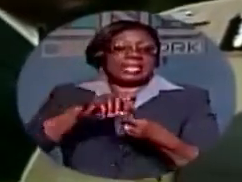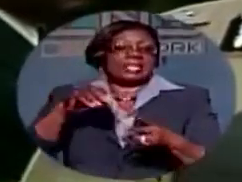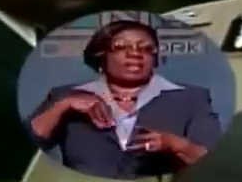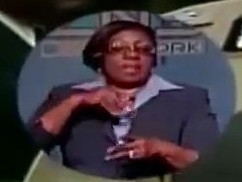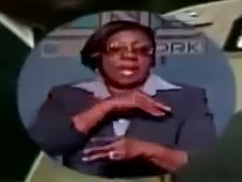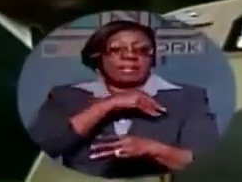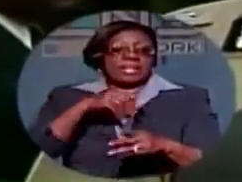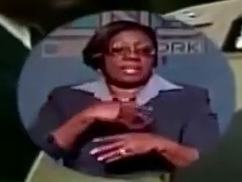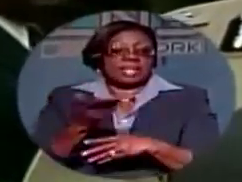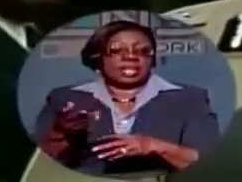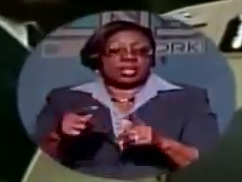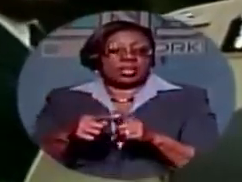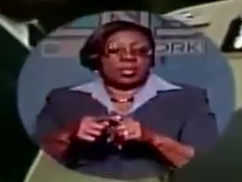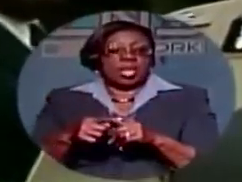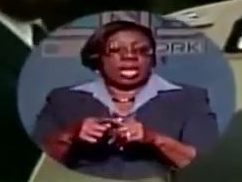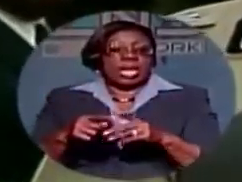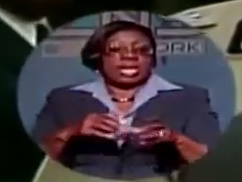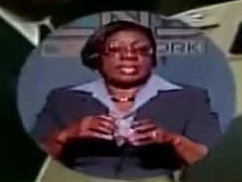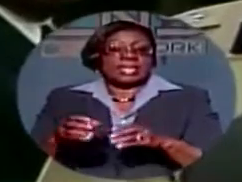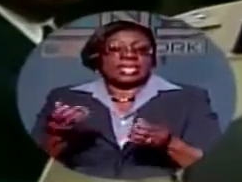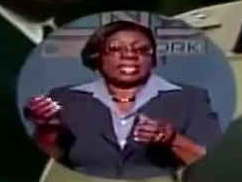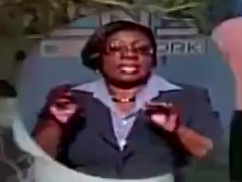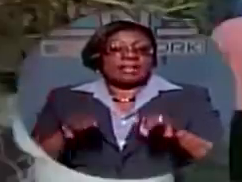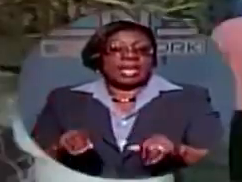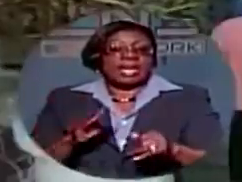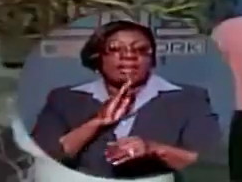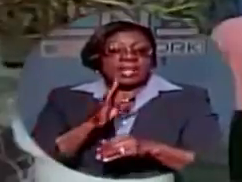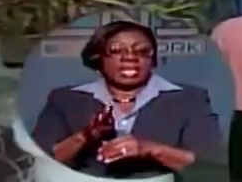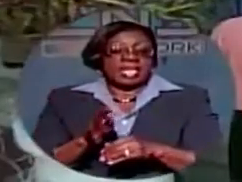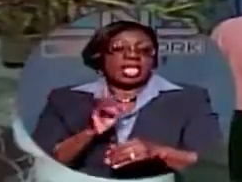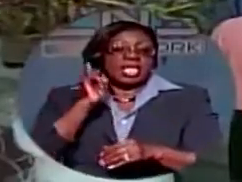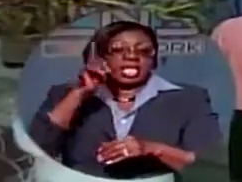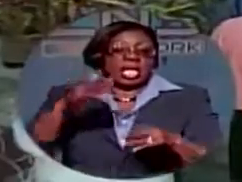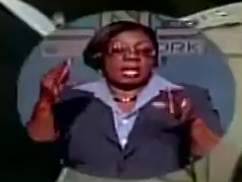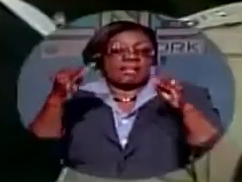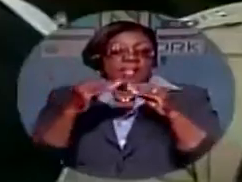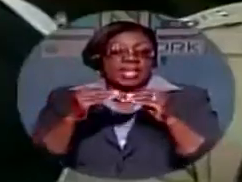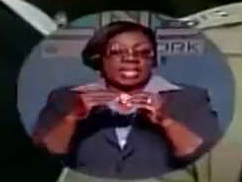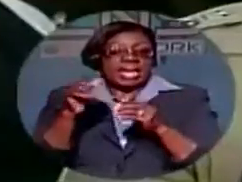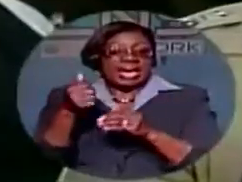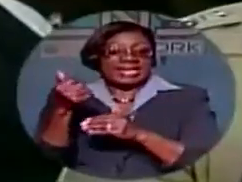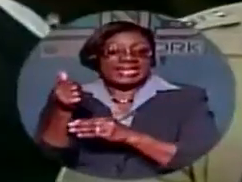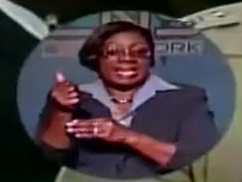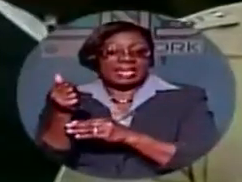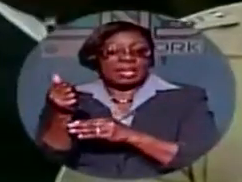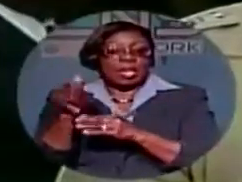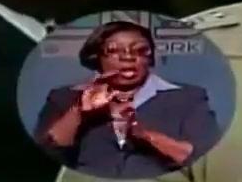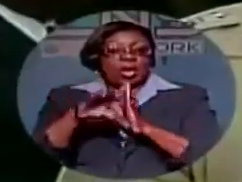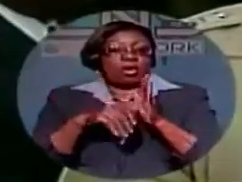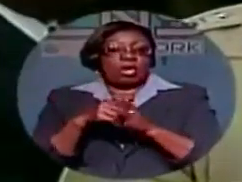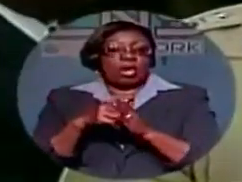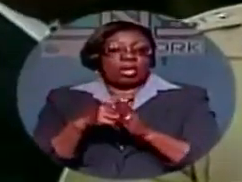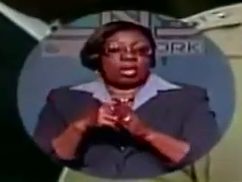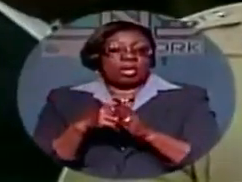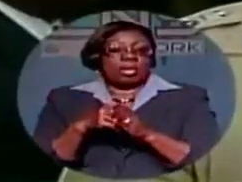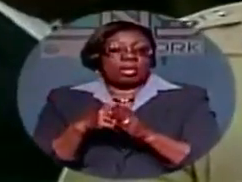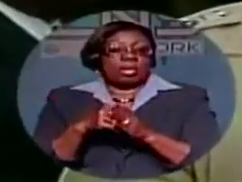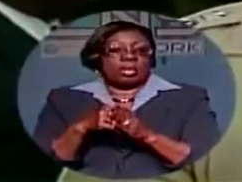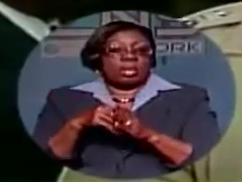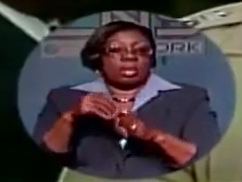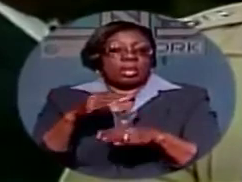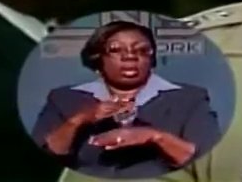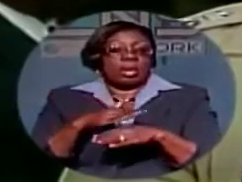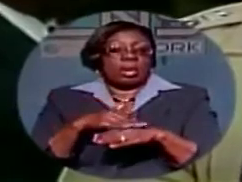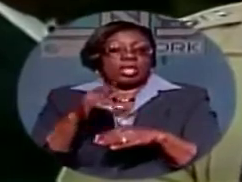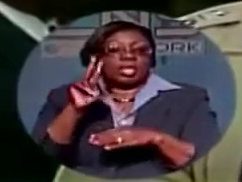thereto, as the case may be, shall meet at 10 o'clock in the forenoon of